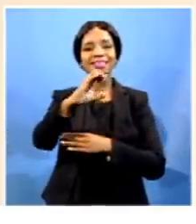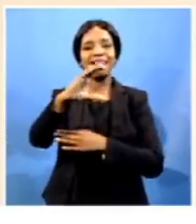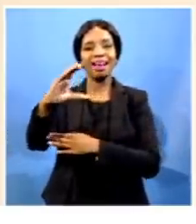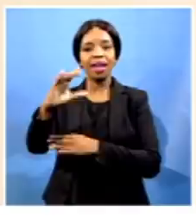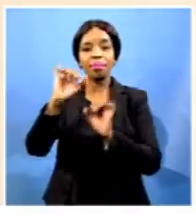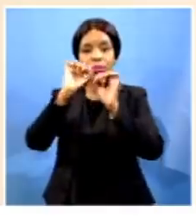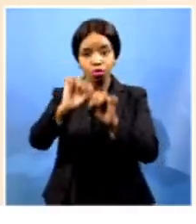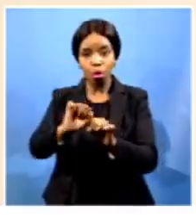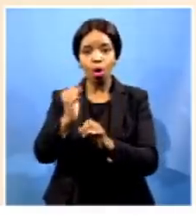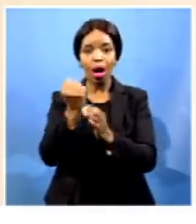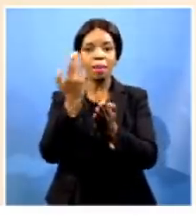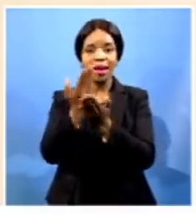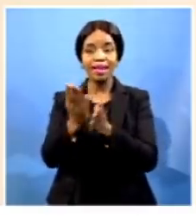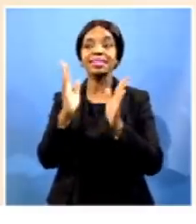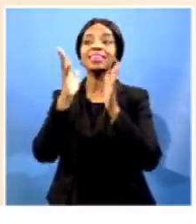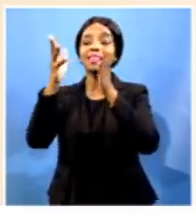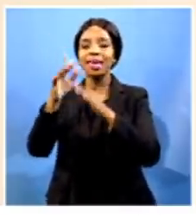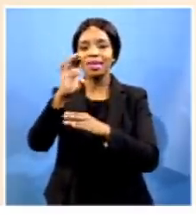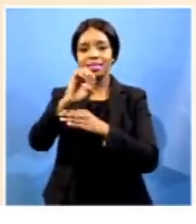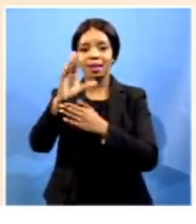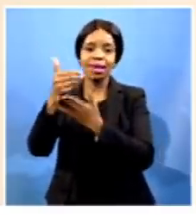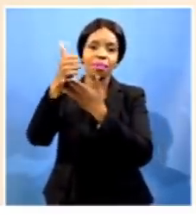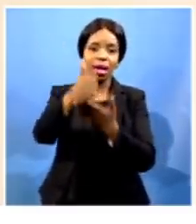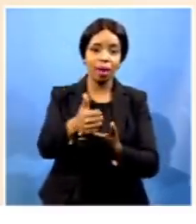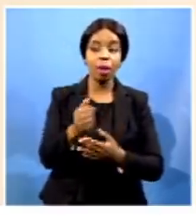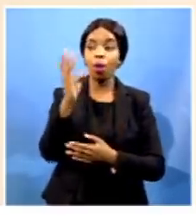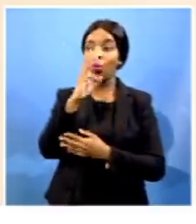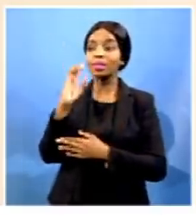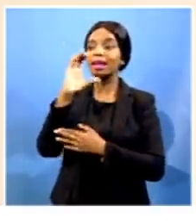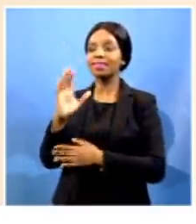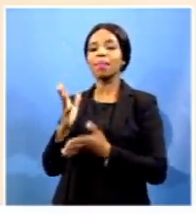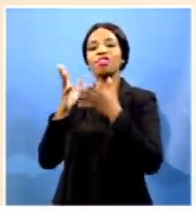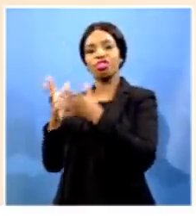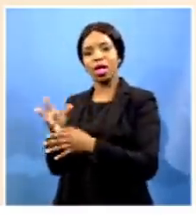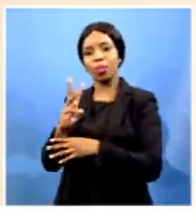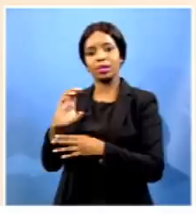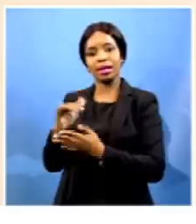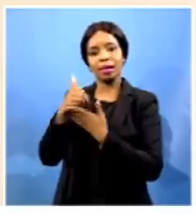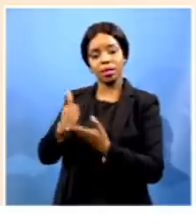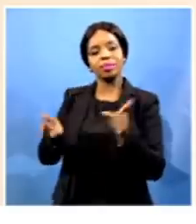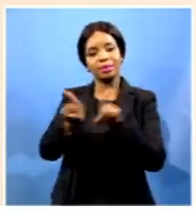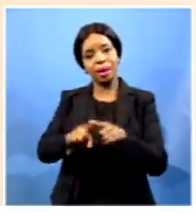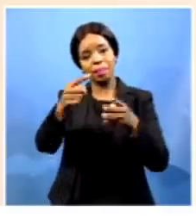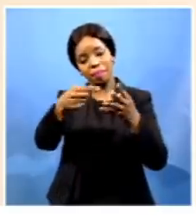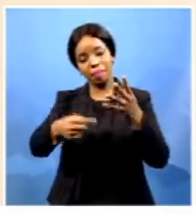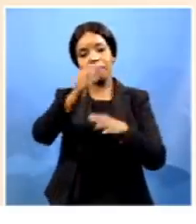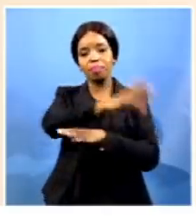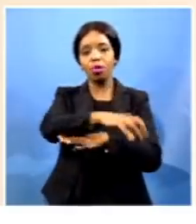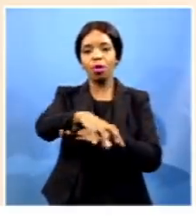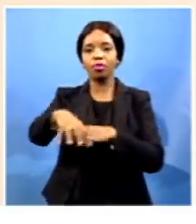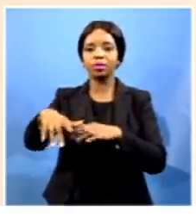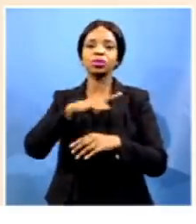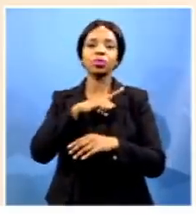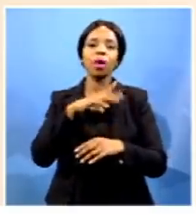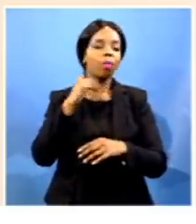Cape. If you're in the Western Cape, your application is processed in the Western Cape. If you're in Gauteng, and so on and so forth, so that we don't have one